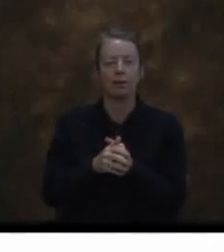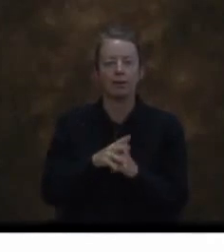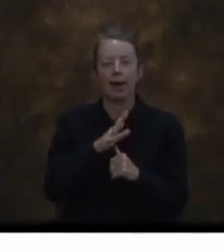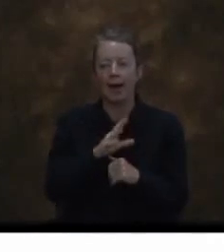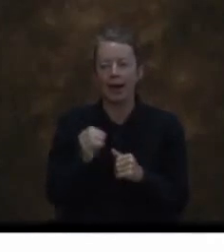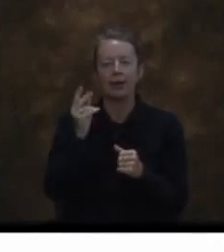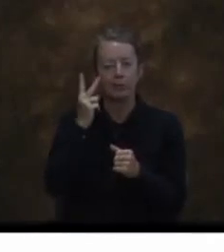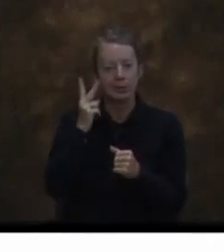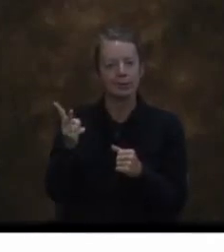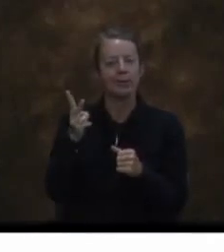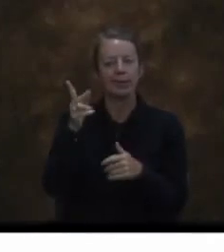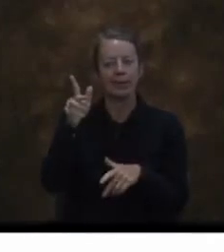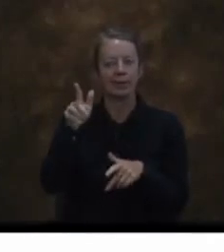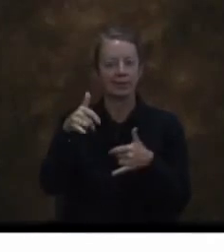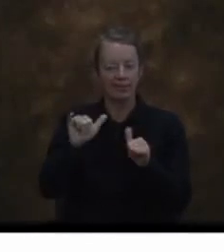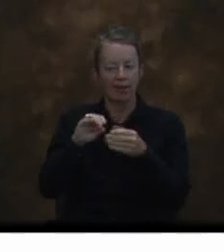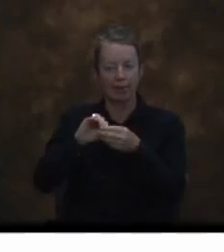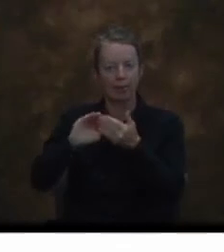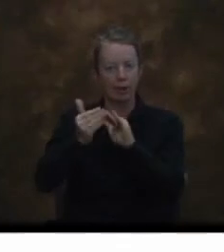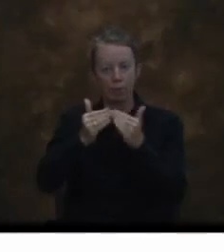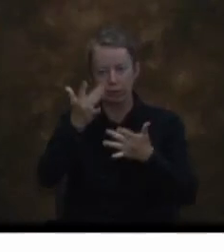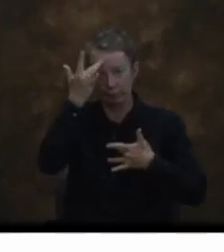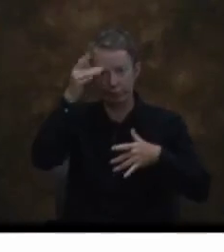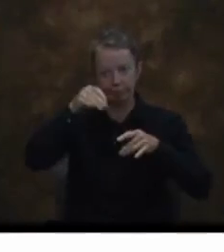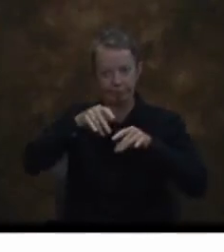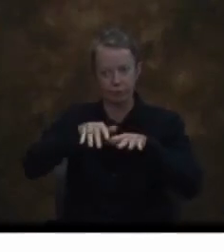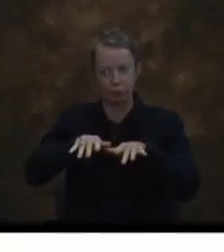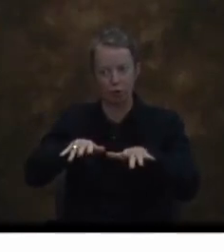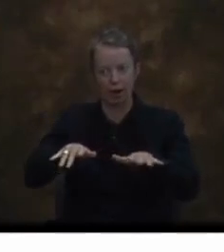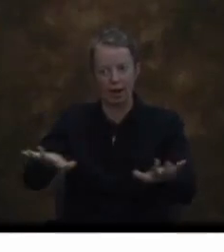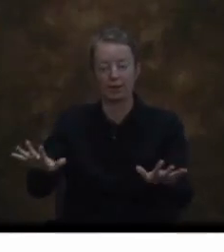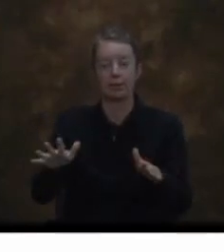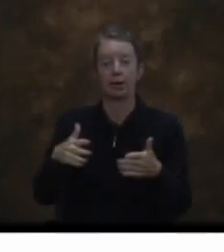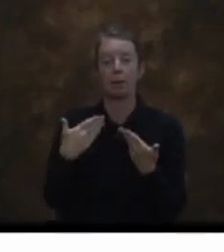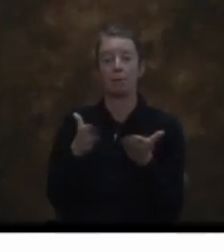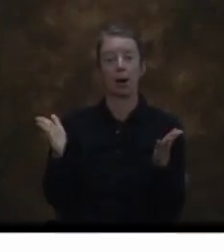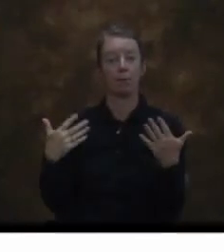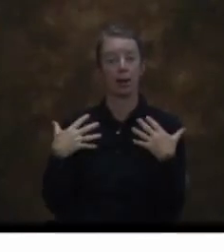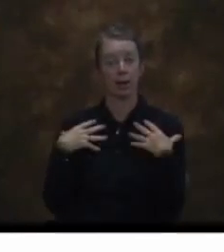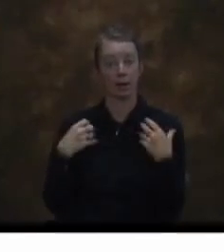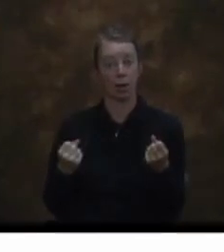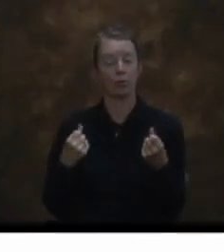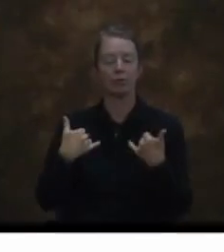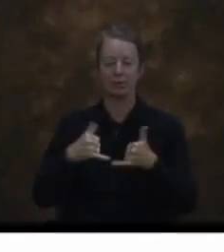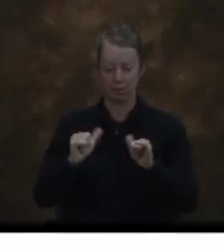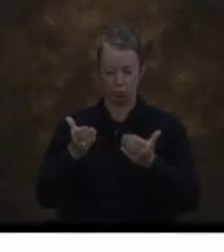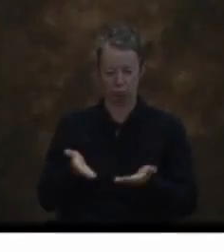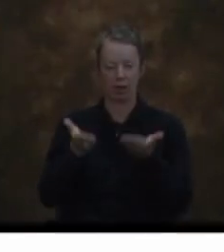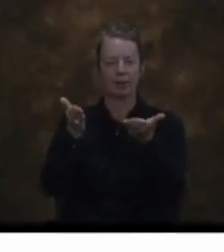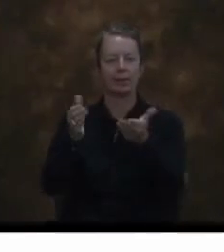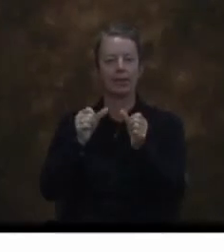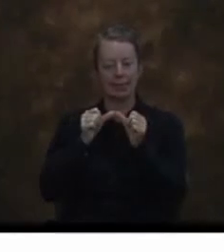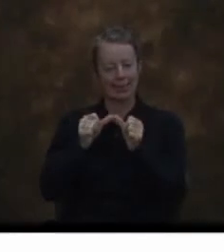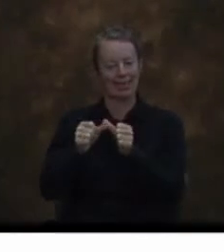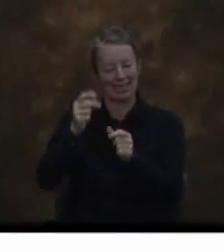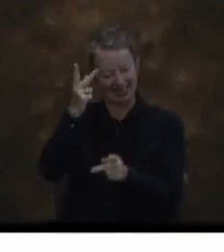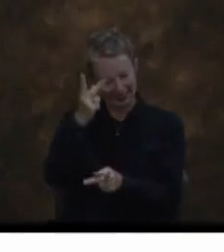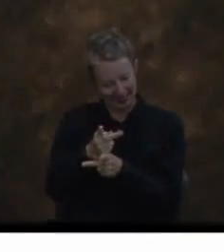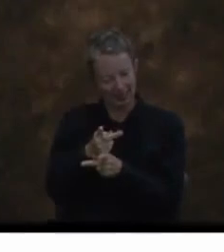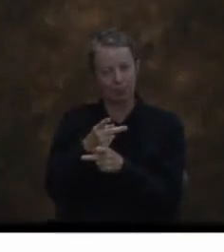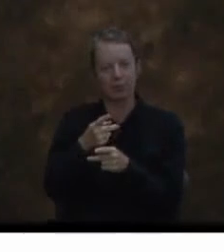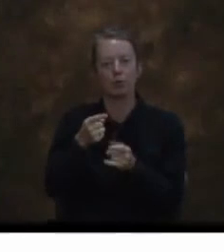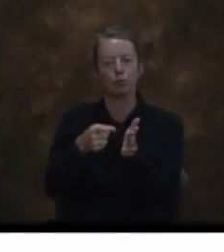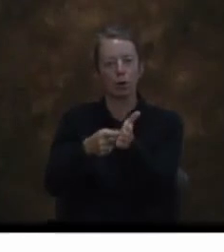our community, Public Health is recommending extending the face covering requirement for indoor public spaces until